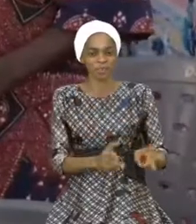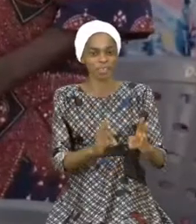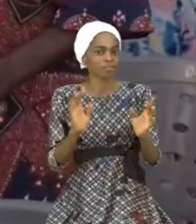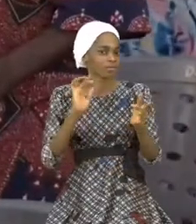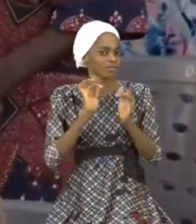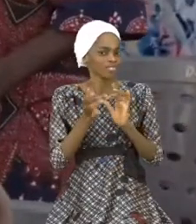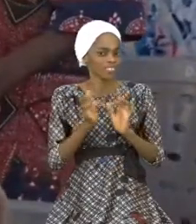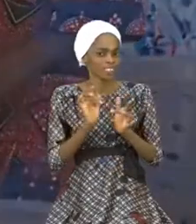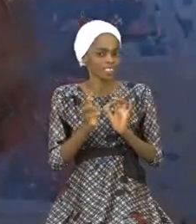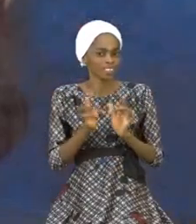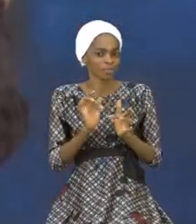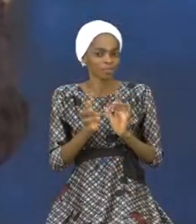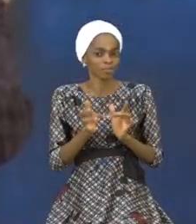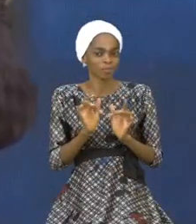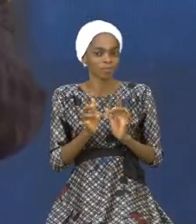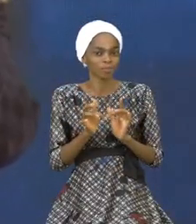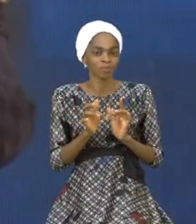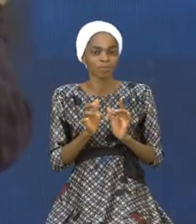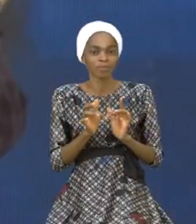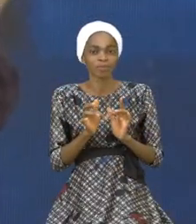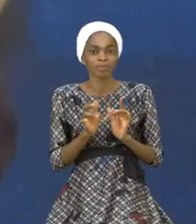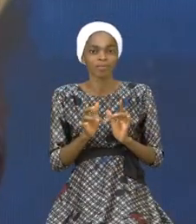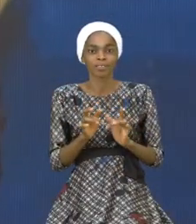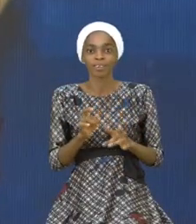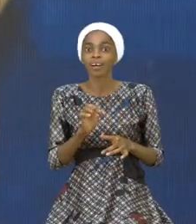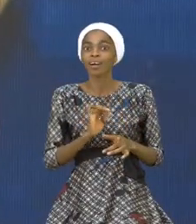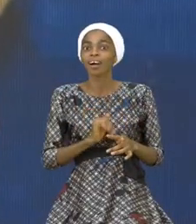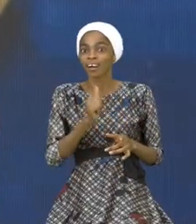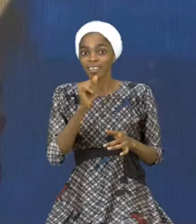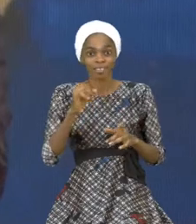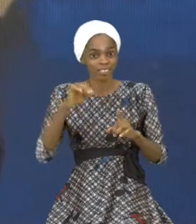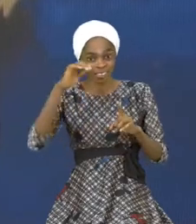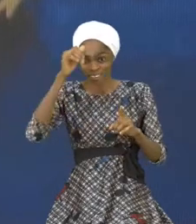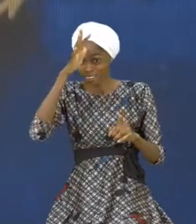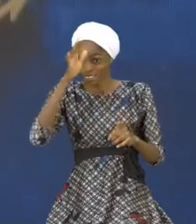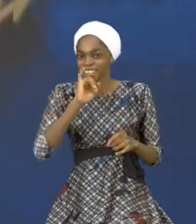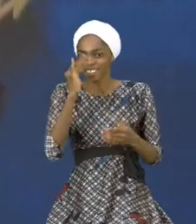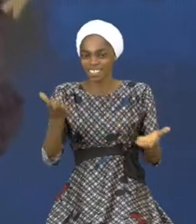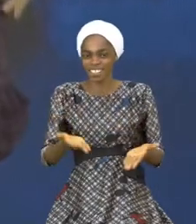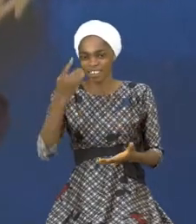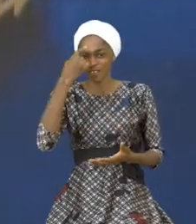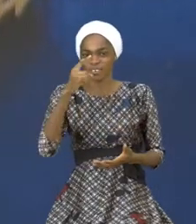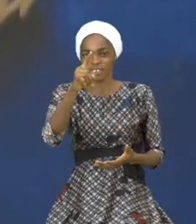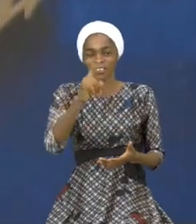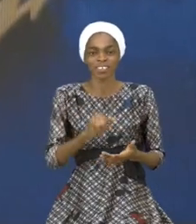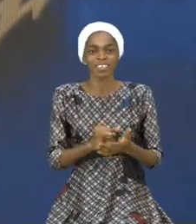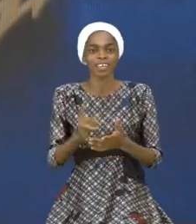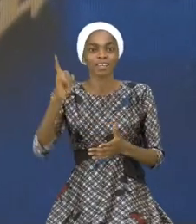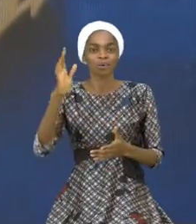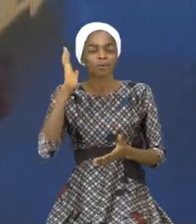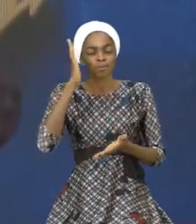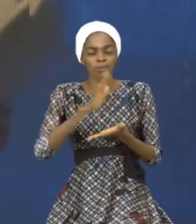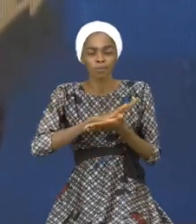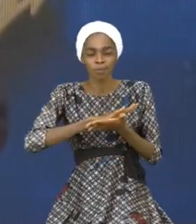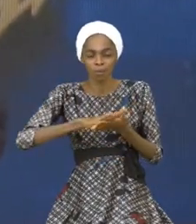Online, I'm here just for you. That God will wipe away